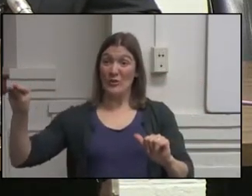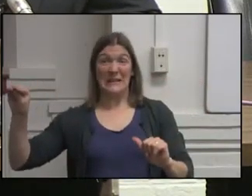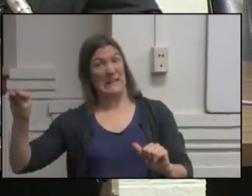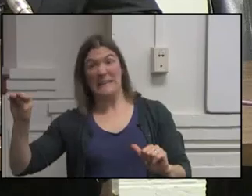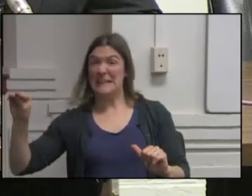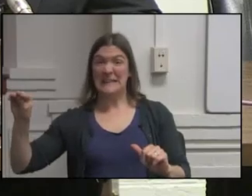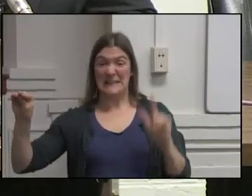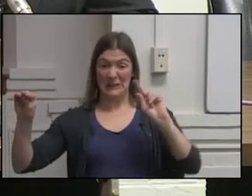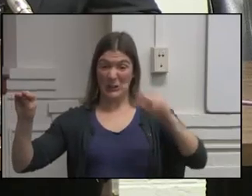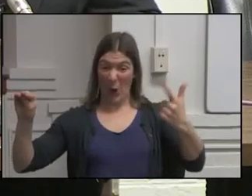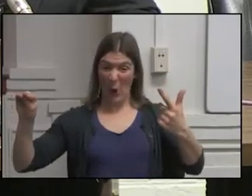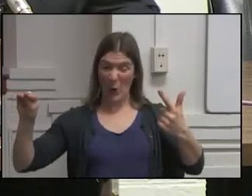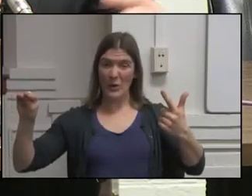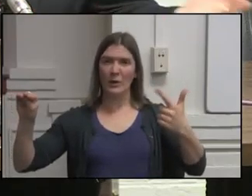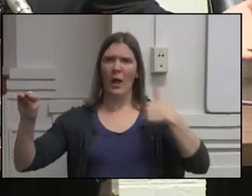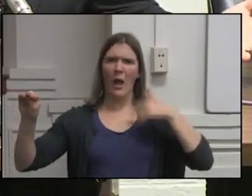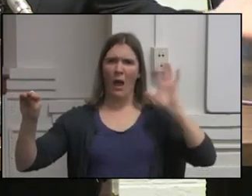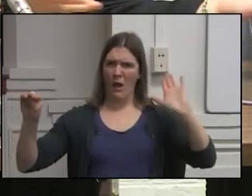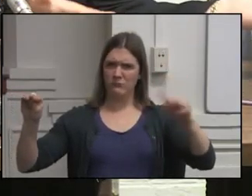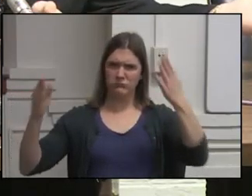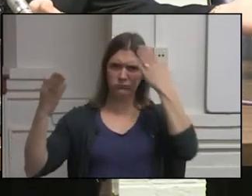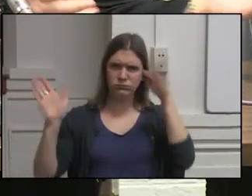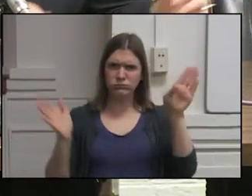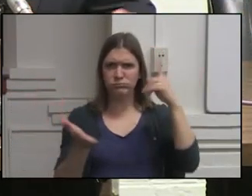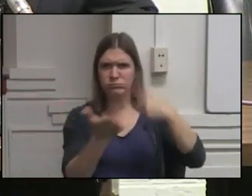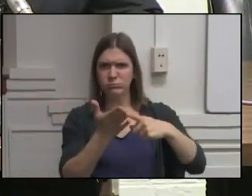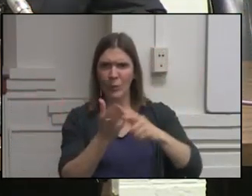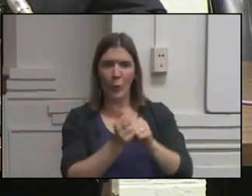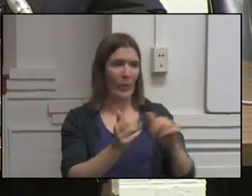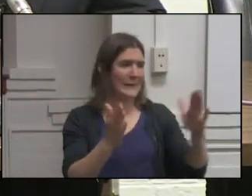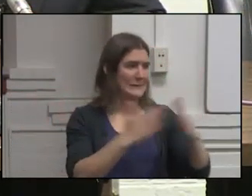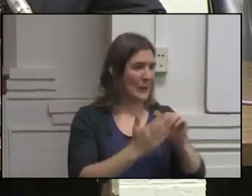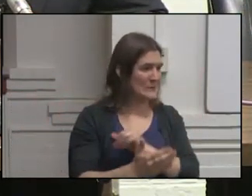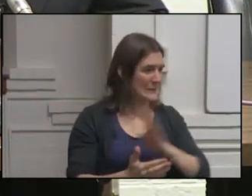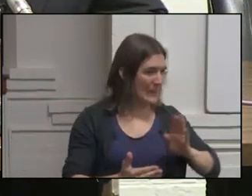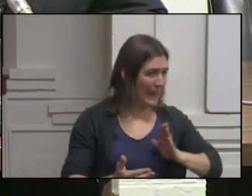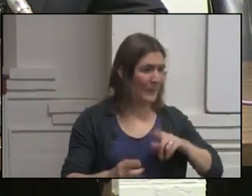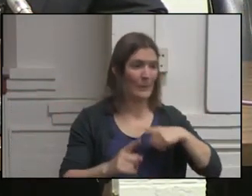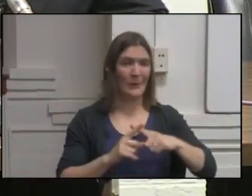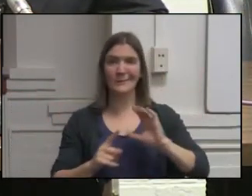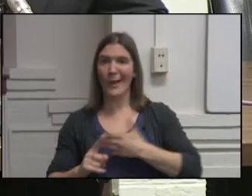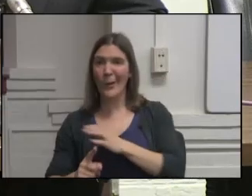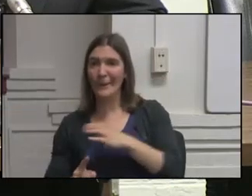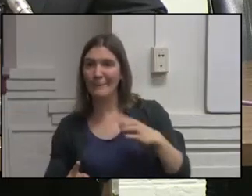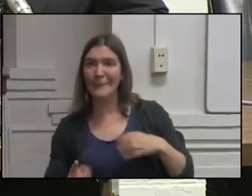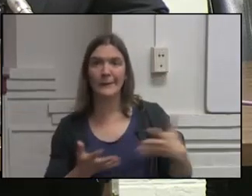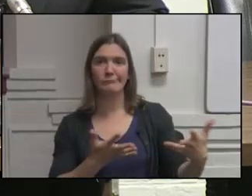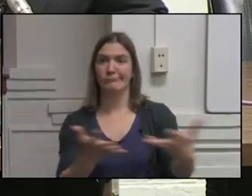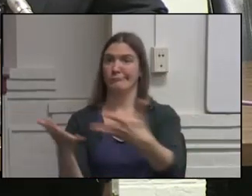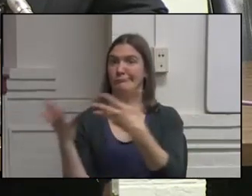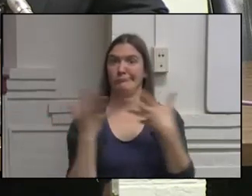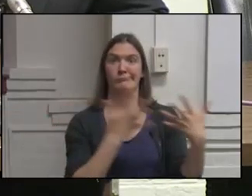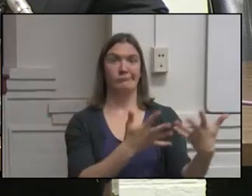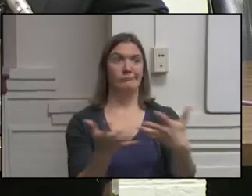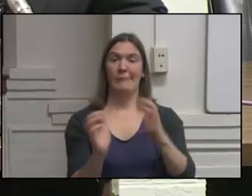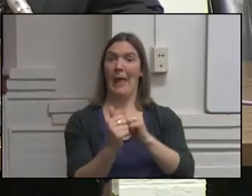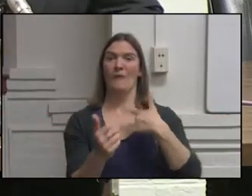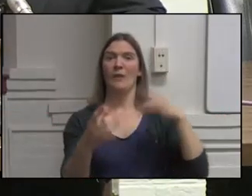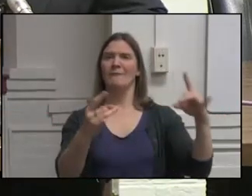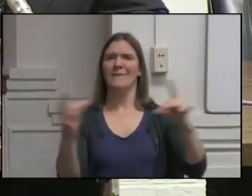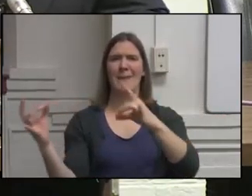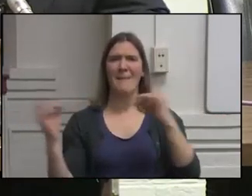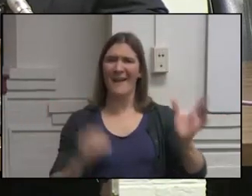to everyone, we're certainly happy to talk with you as well as our committee. And everyone is welcome to come and be in